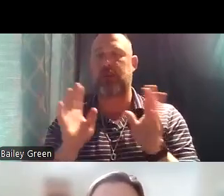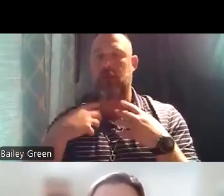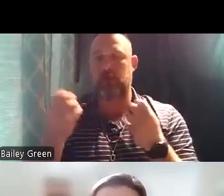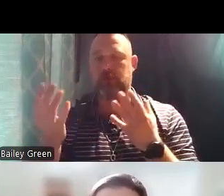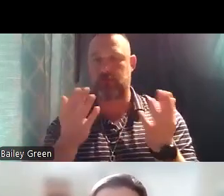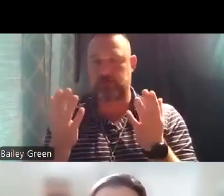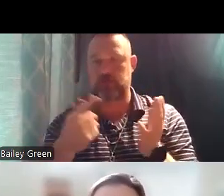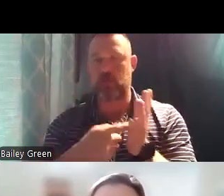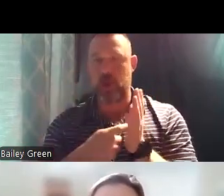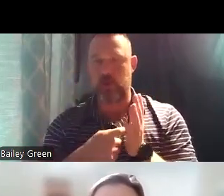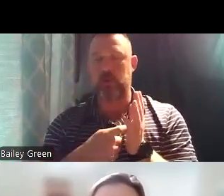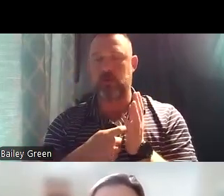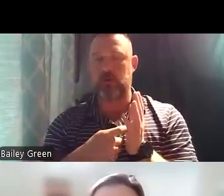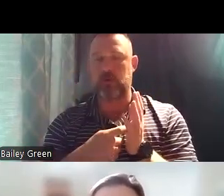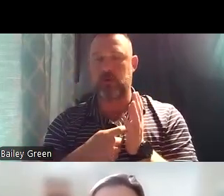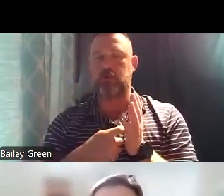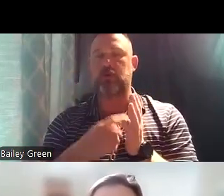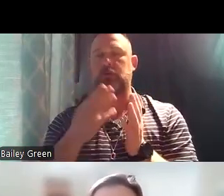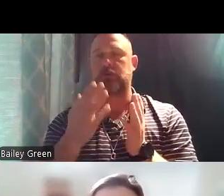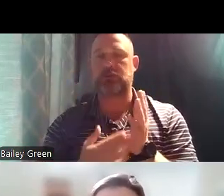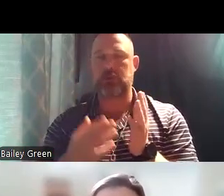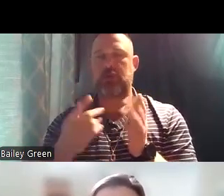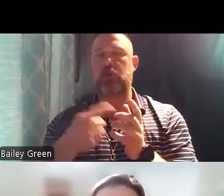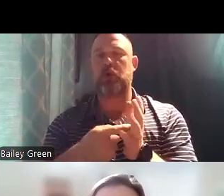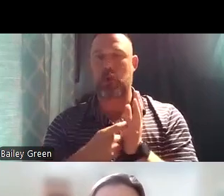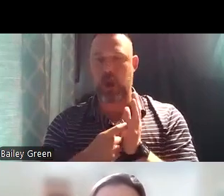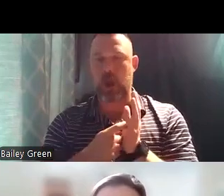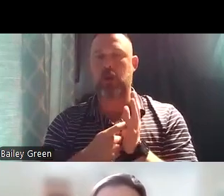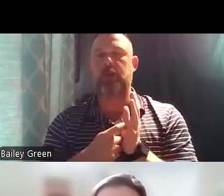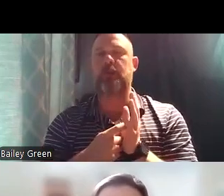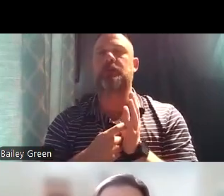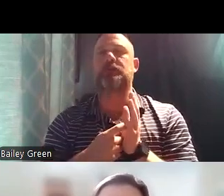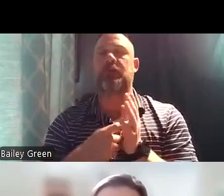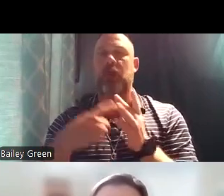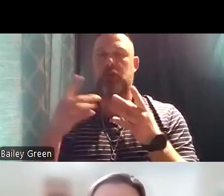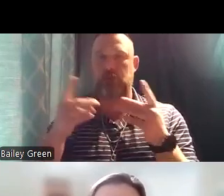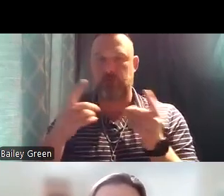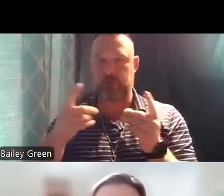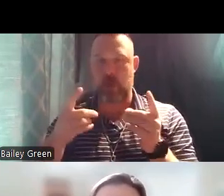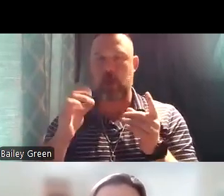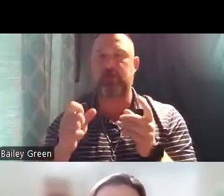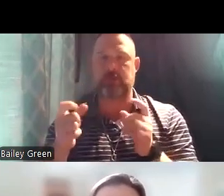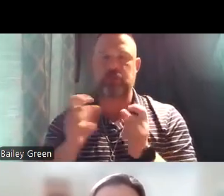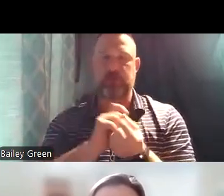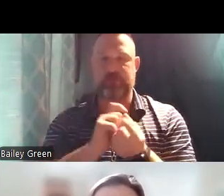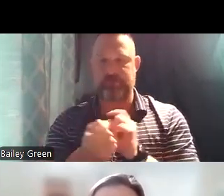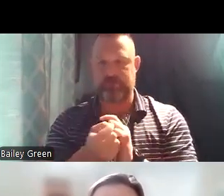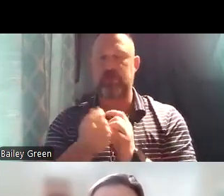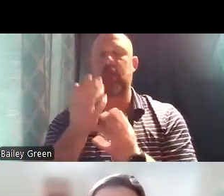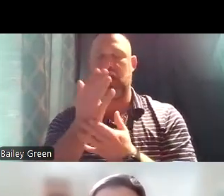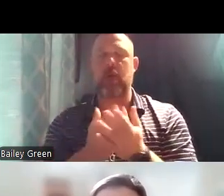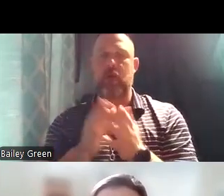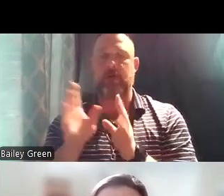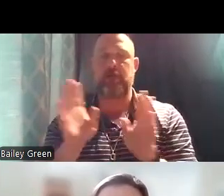Act requirements. So there are some statutory requirements that define these shifts that are a part of